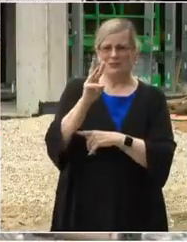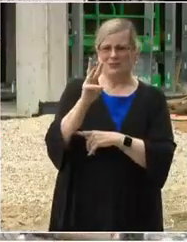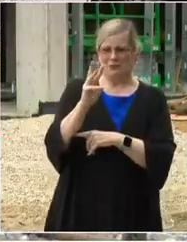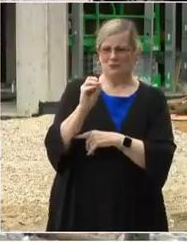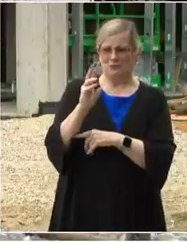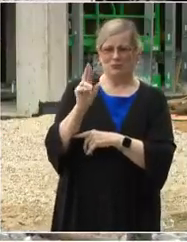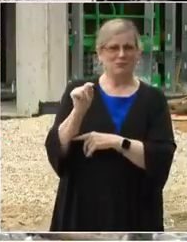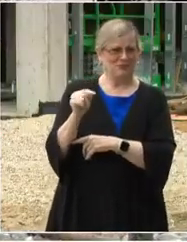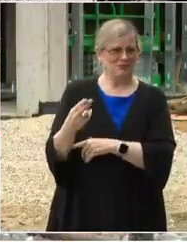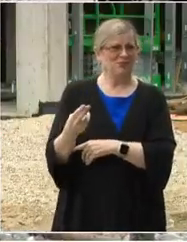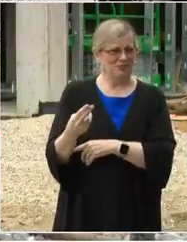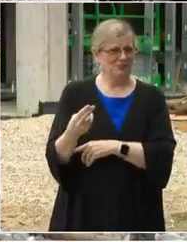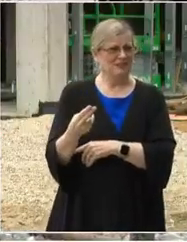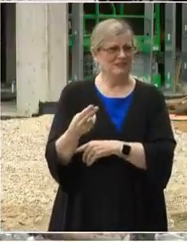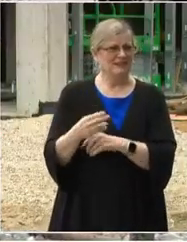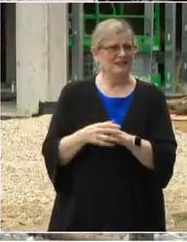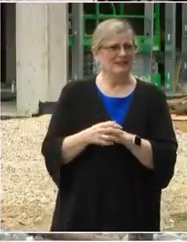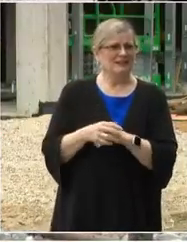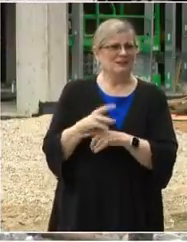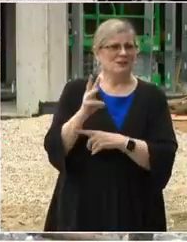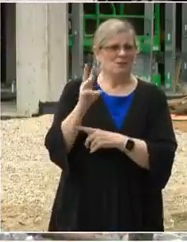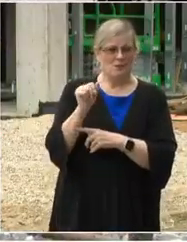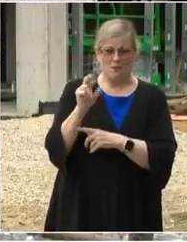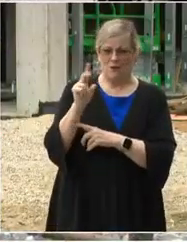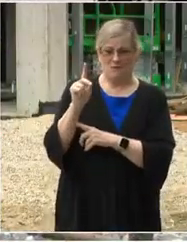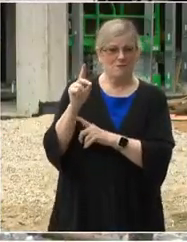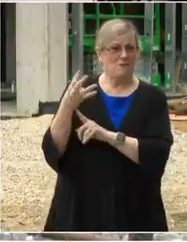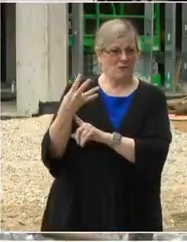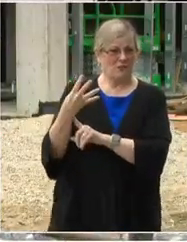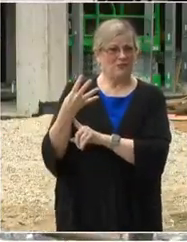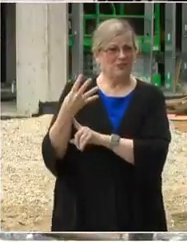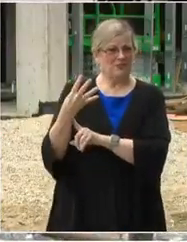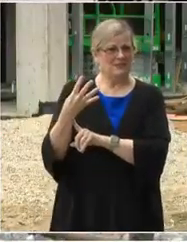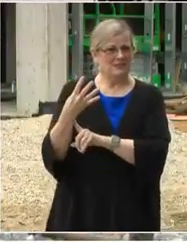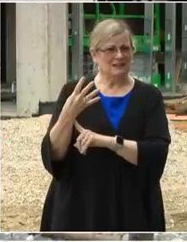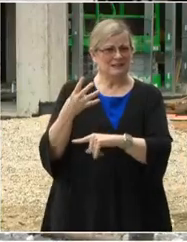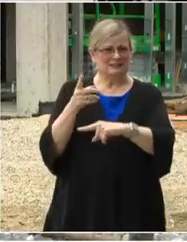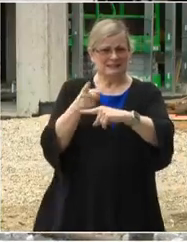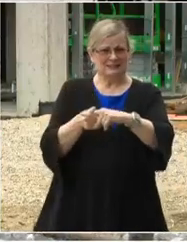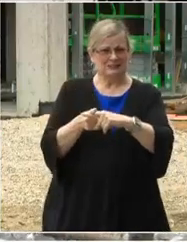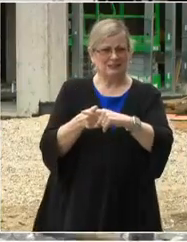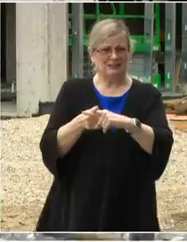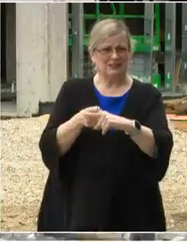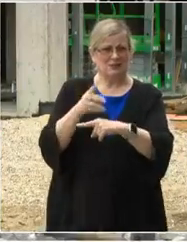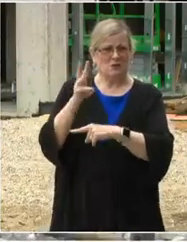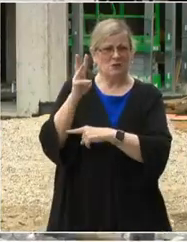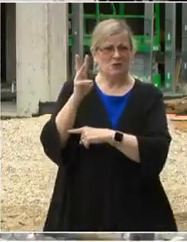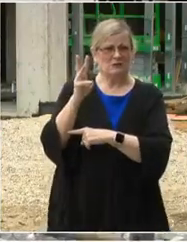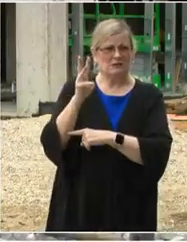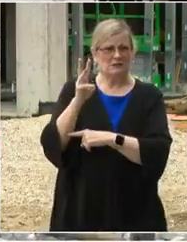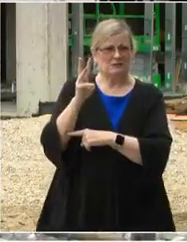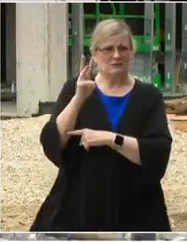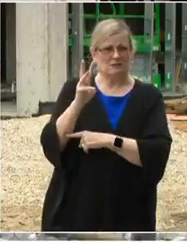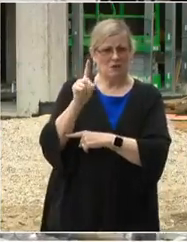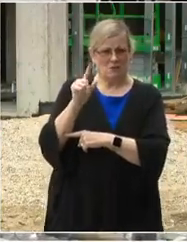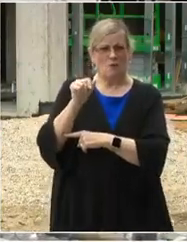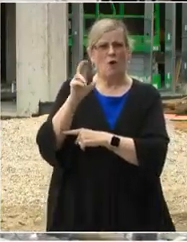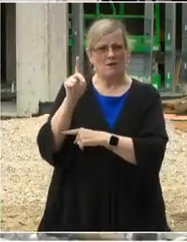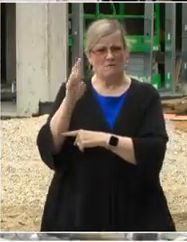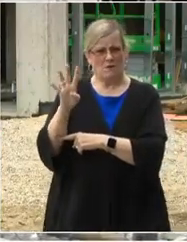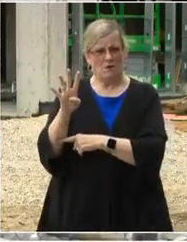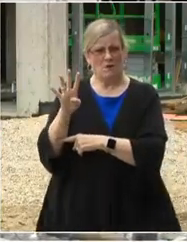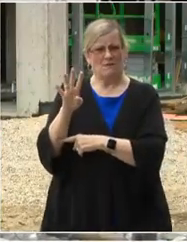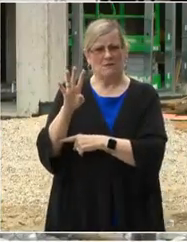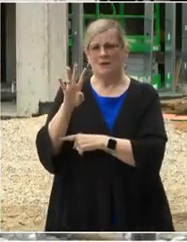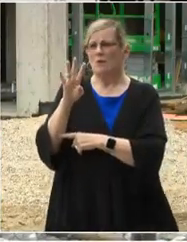the intersection, literally the intersection of Ward 4 and Ward 1 where we come and meet. This is amazing.